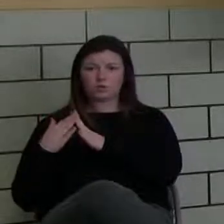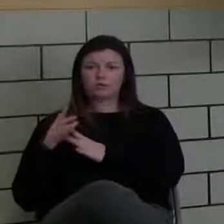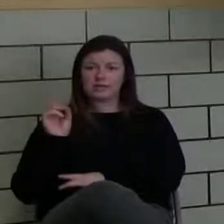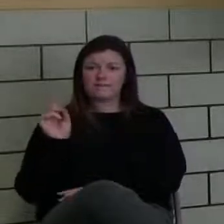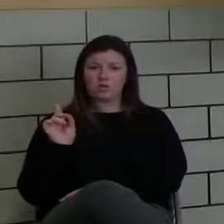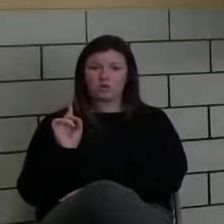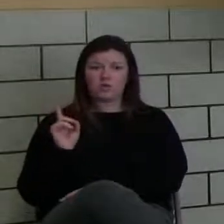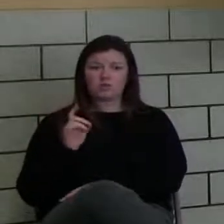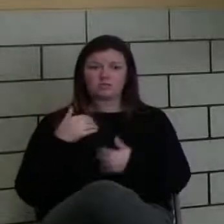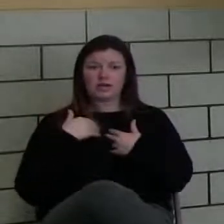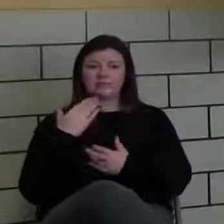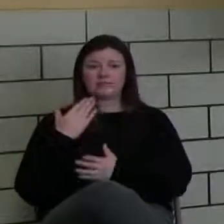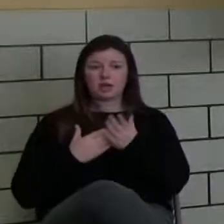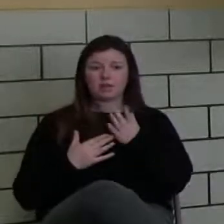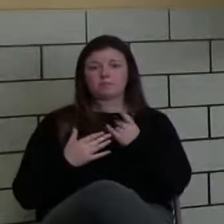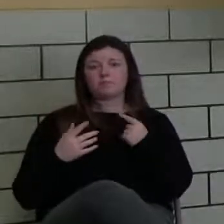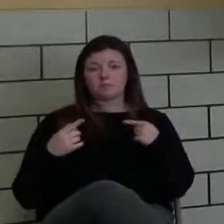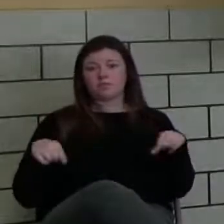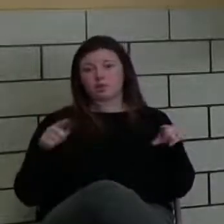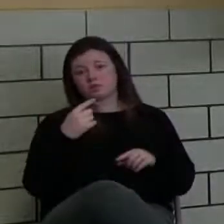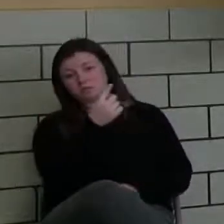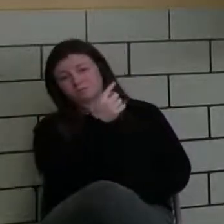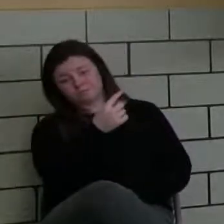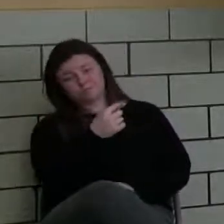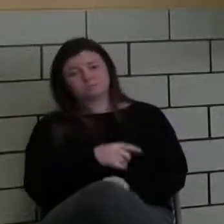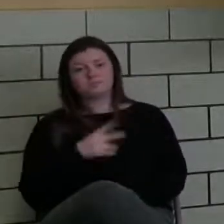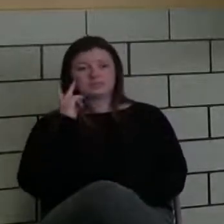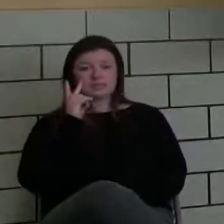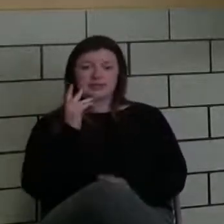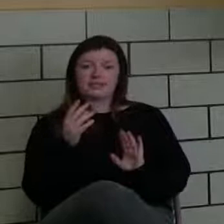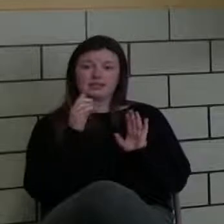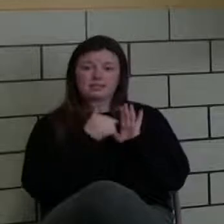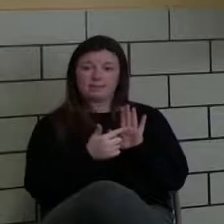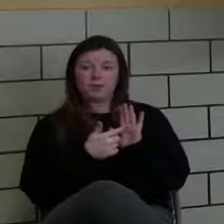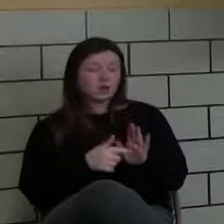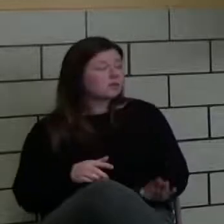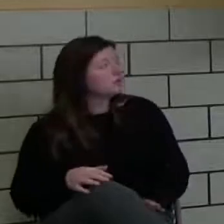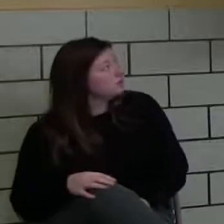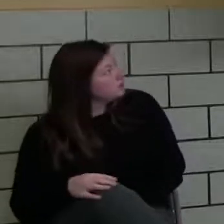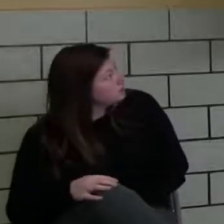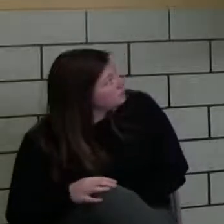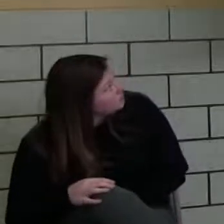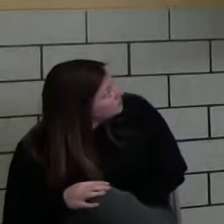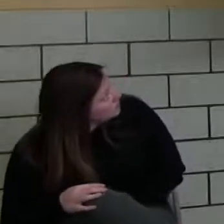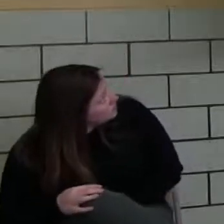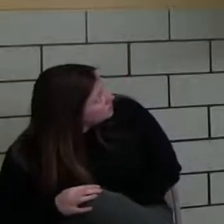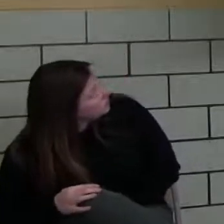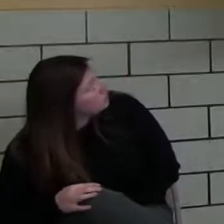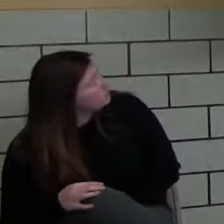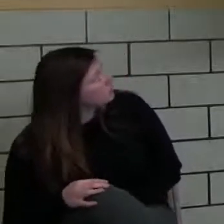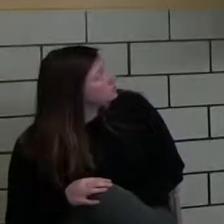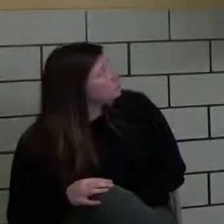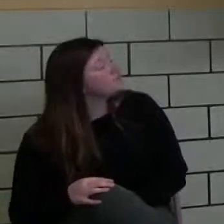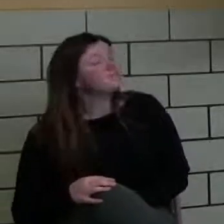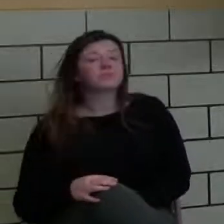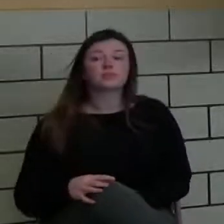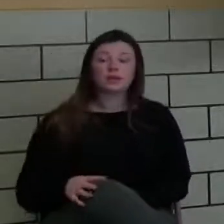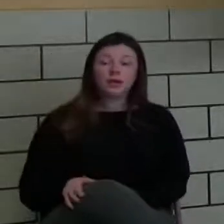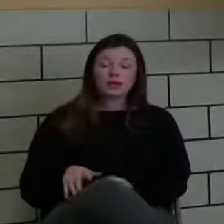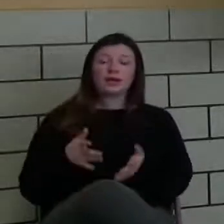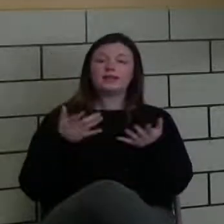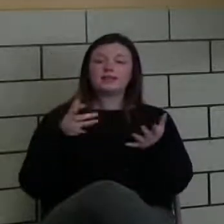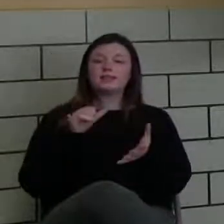some of those. You'll see them in this example right here, where we have a couple of raised beds. In that moment, that kind of creates this sort of